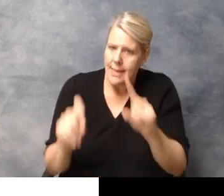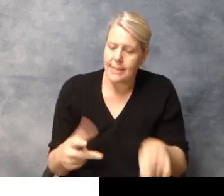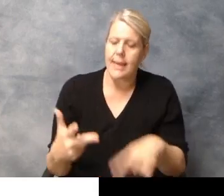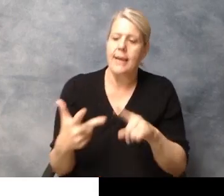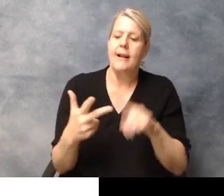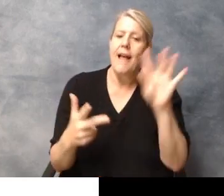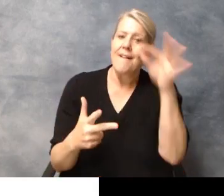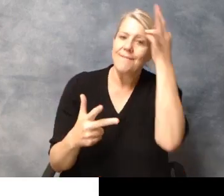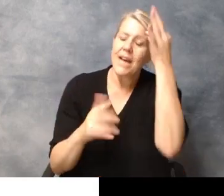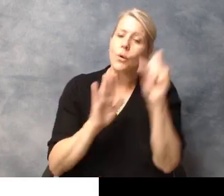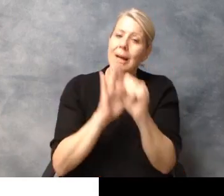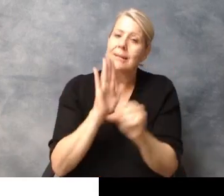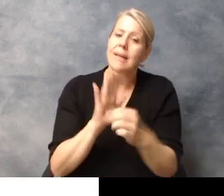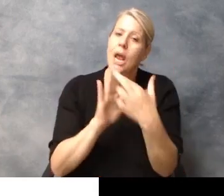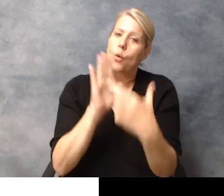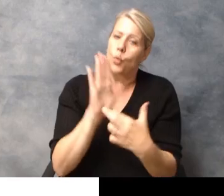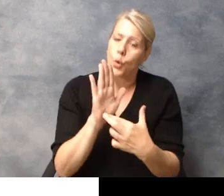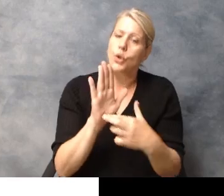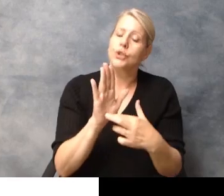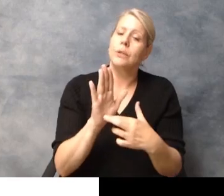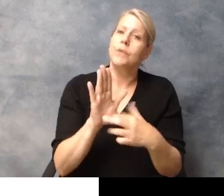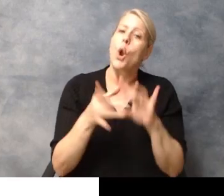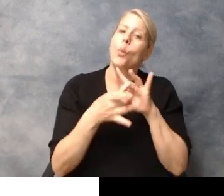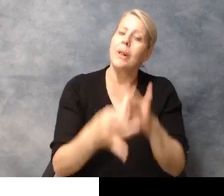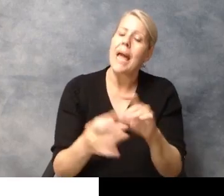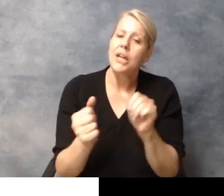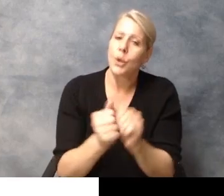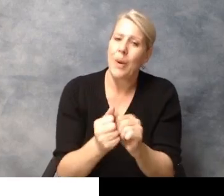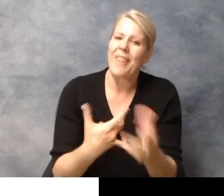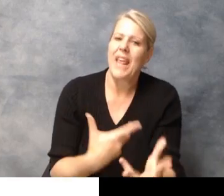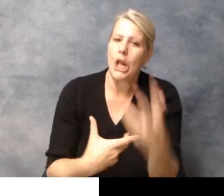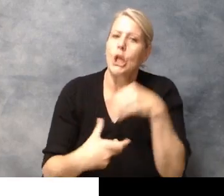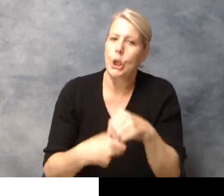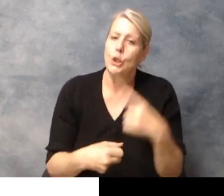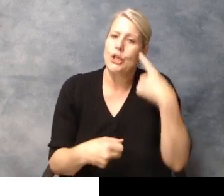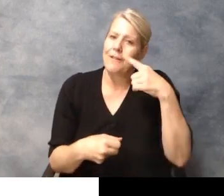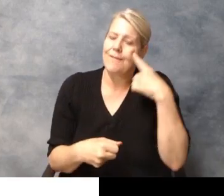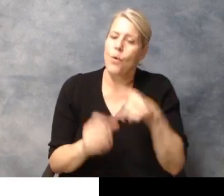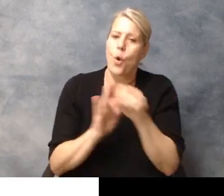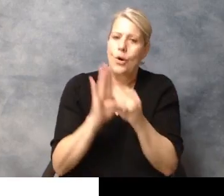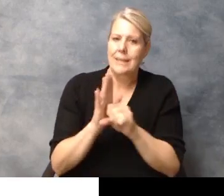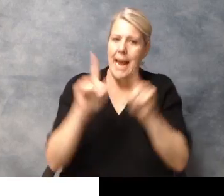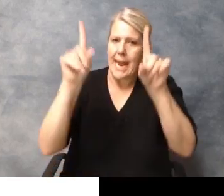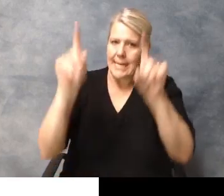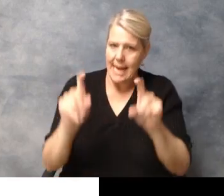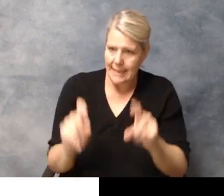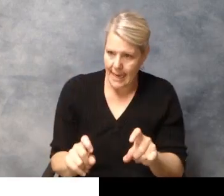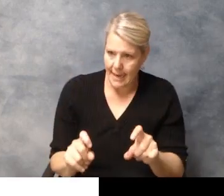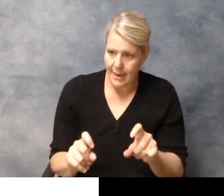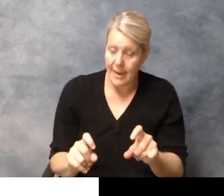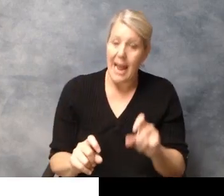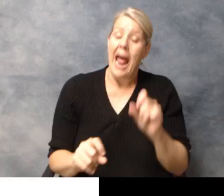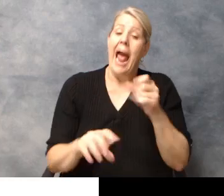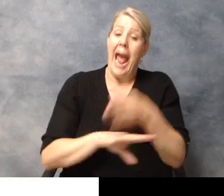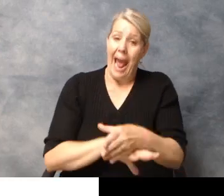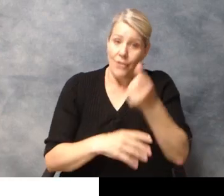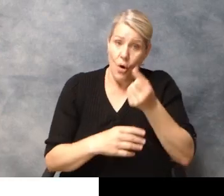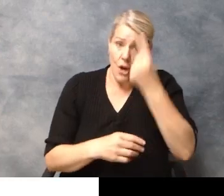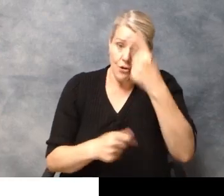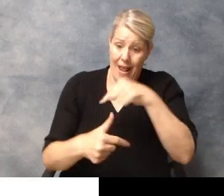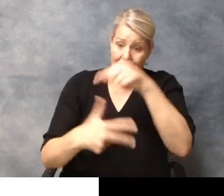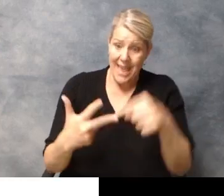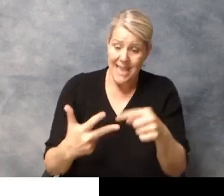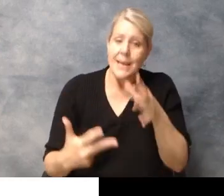state regulations on inclusion for students in curriculum and assessments. By understanding these options, you, the parent